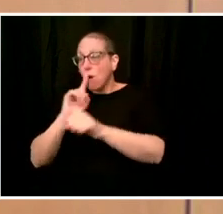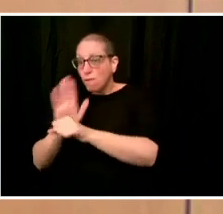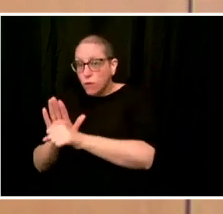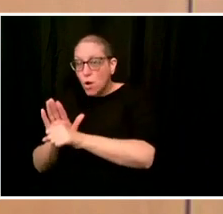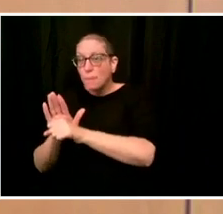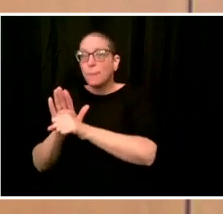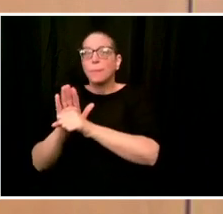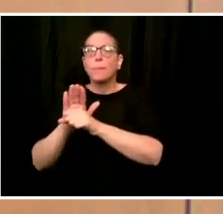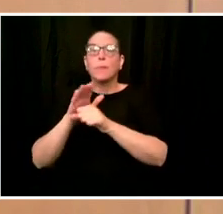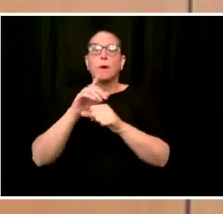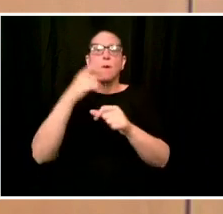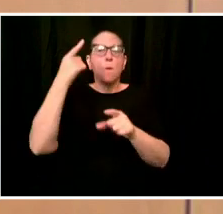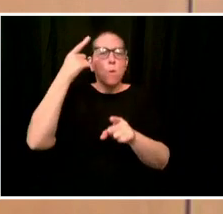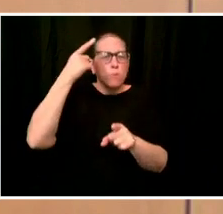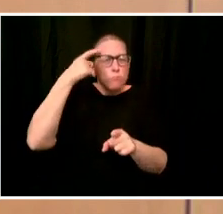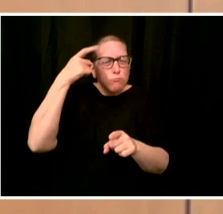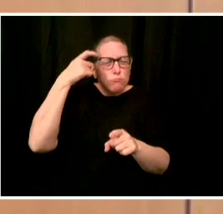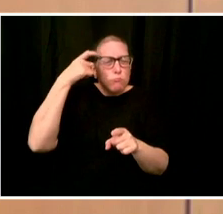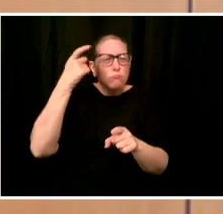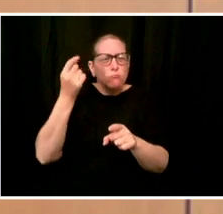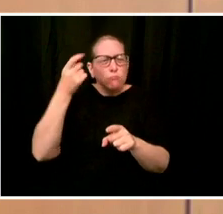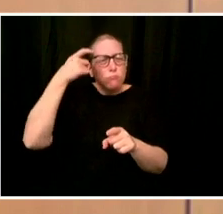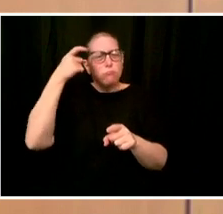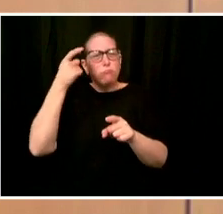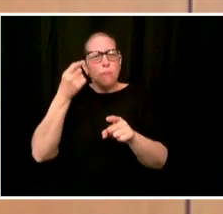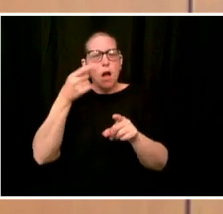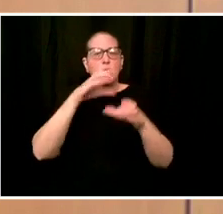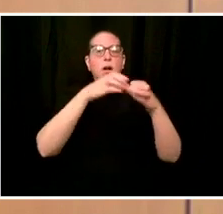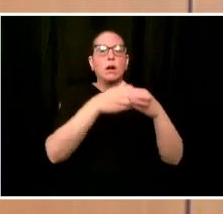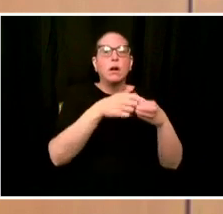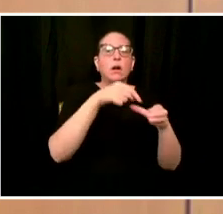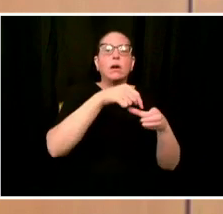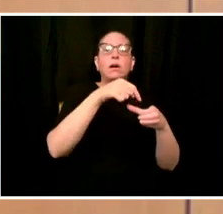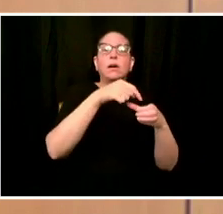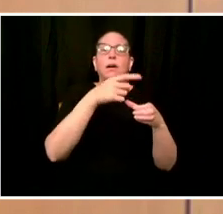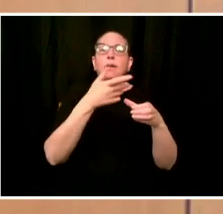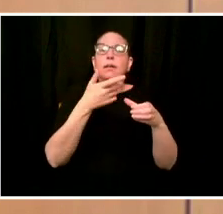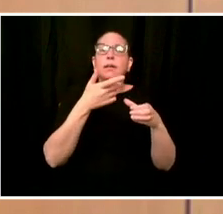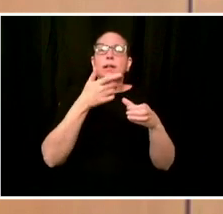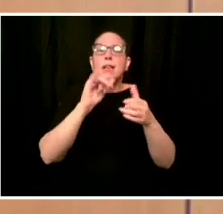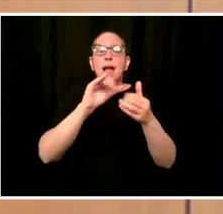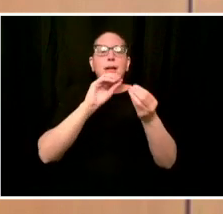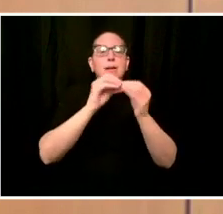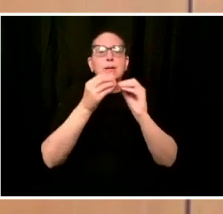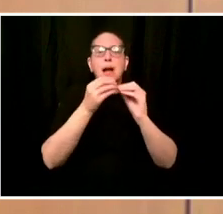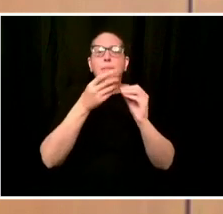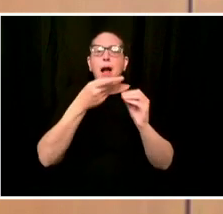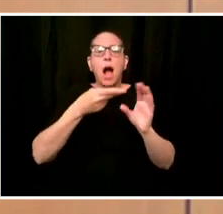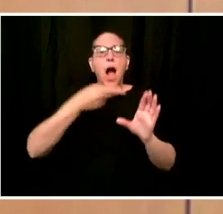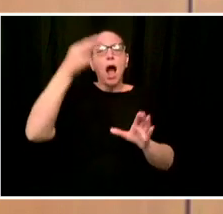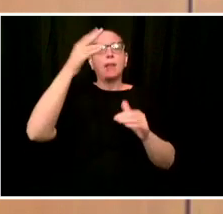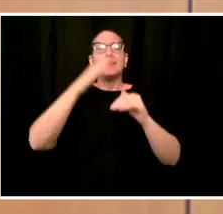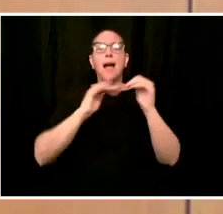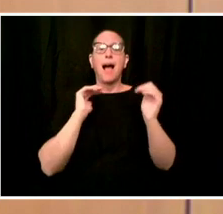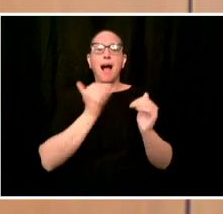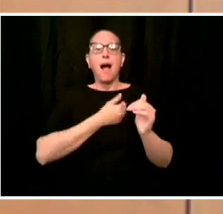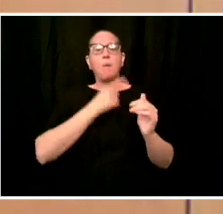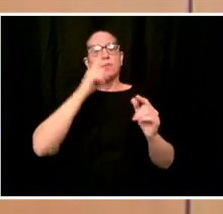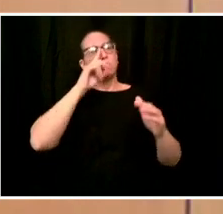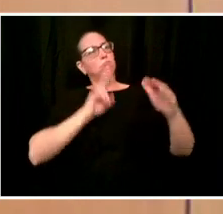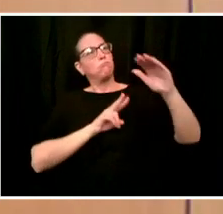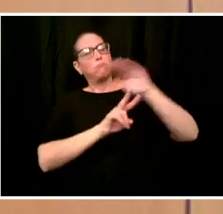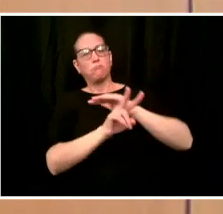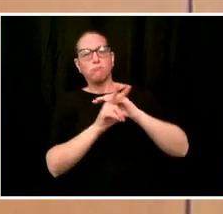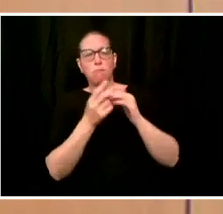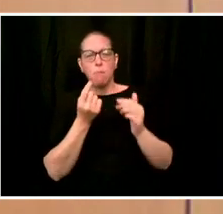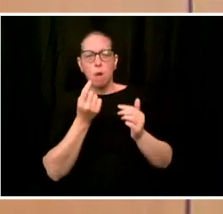occurring above and beyond what we would have anticipated given the trend of the last previous years and what would have